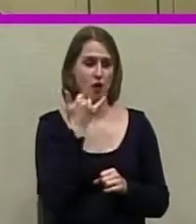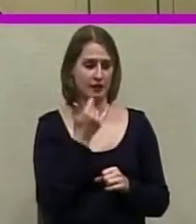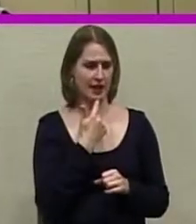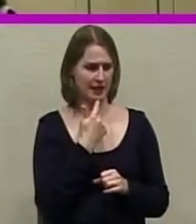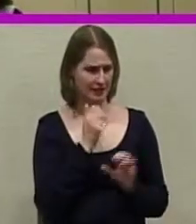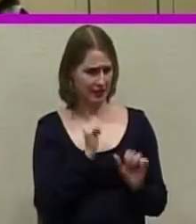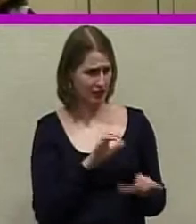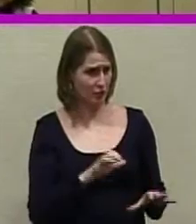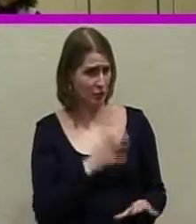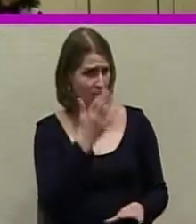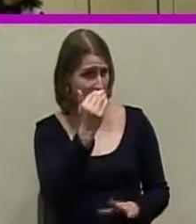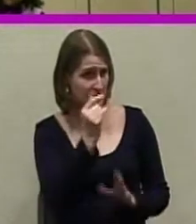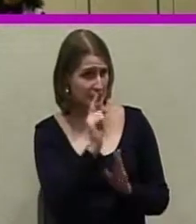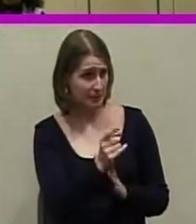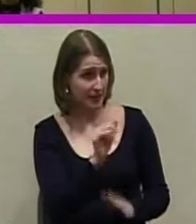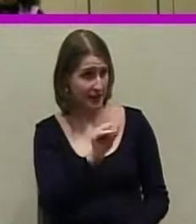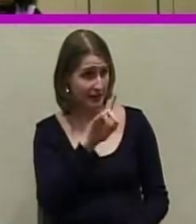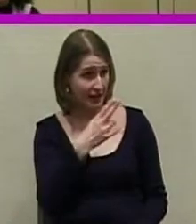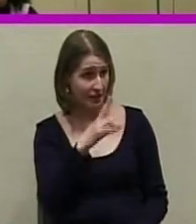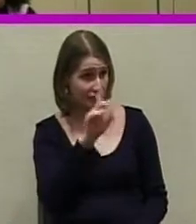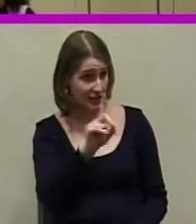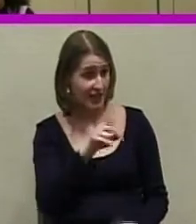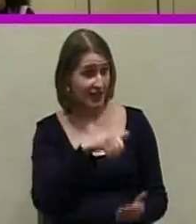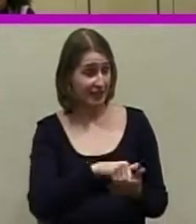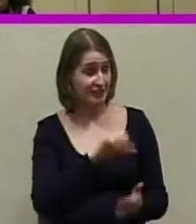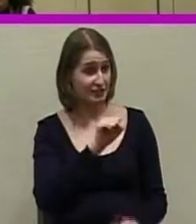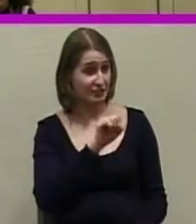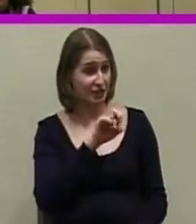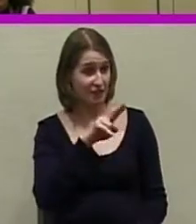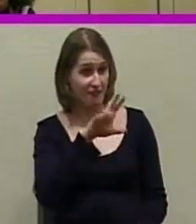do a 15-minute ADHD in-service?"